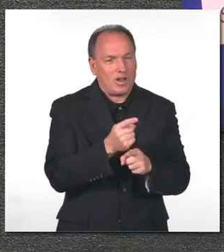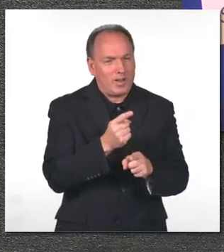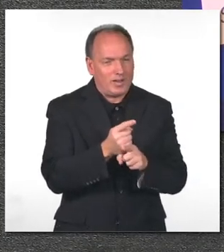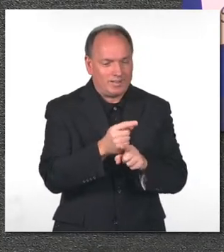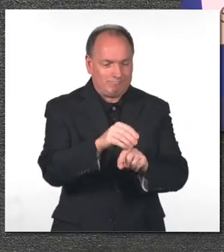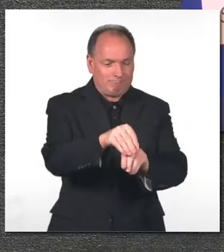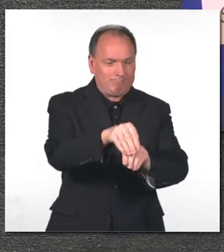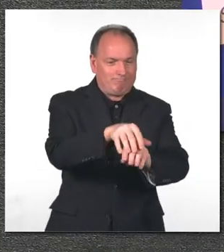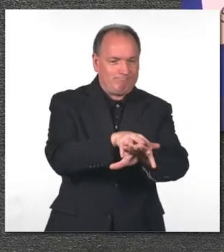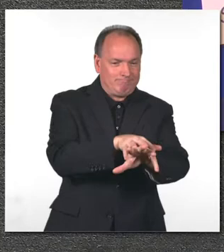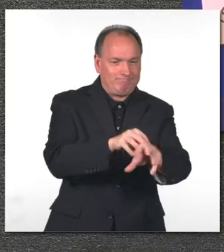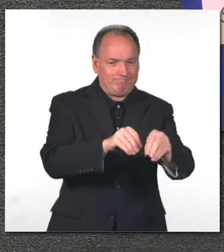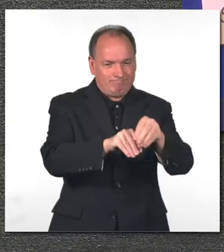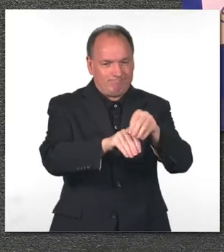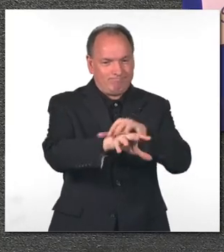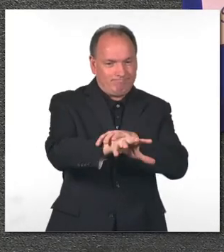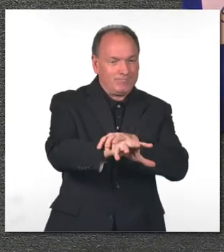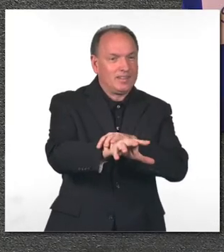Very good.